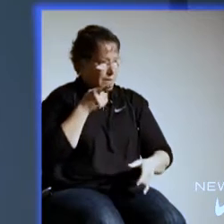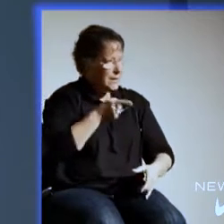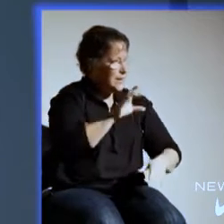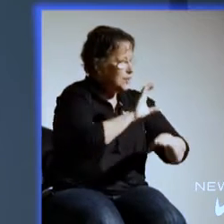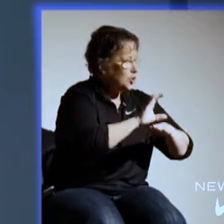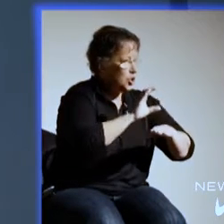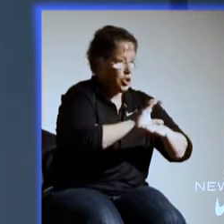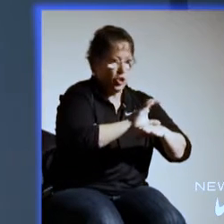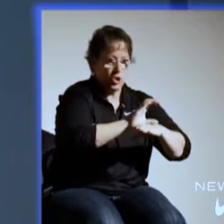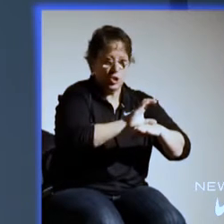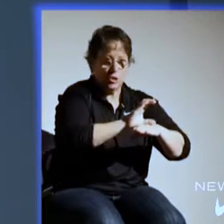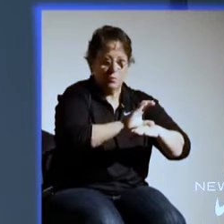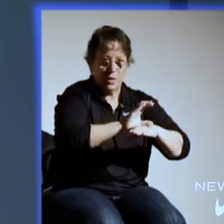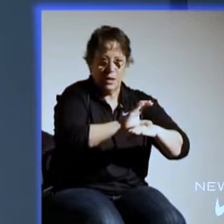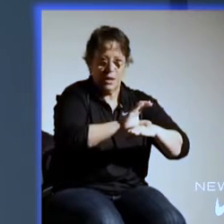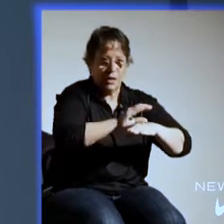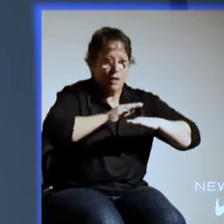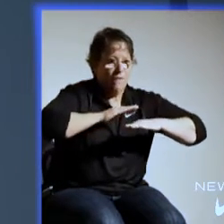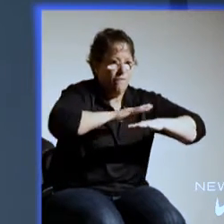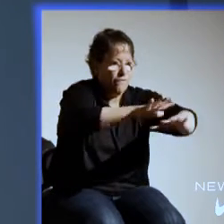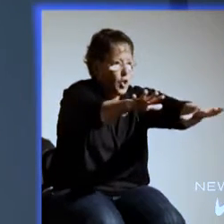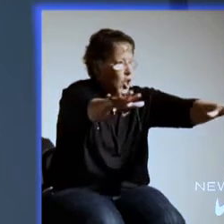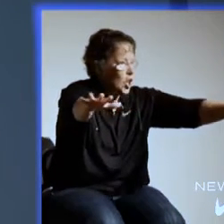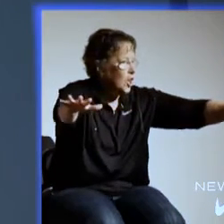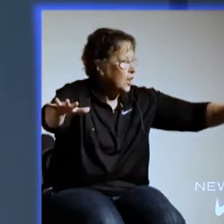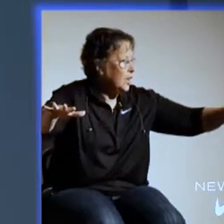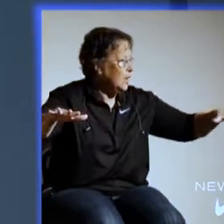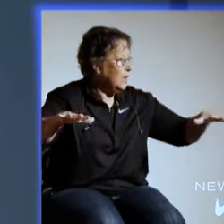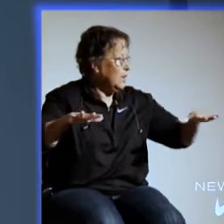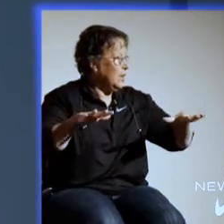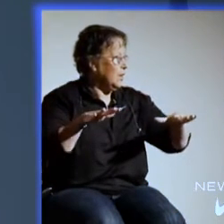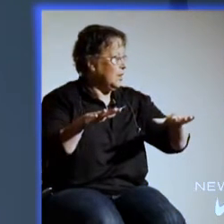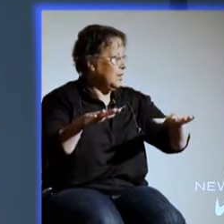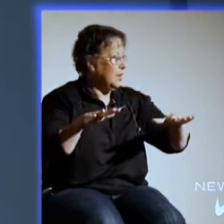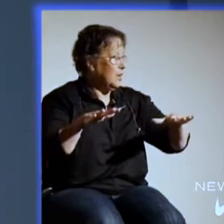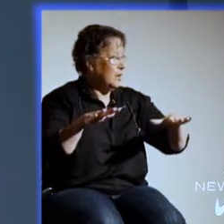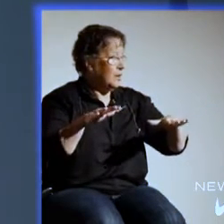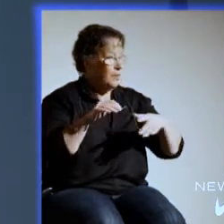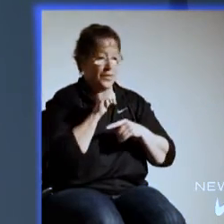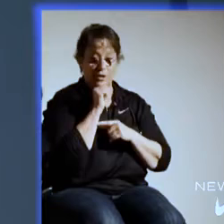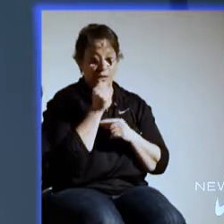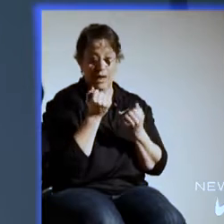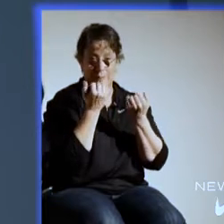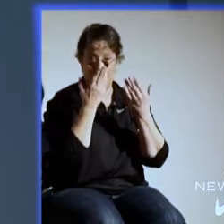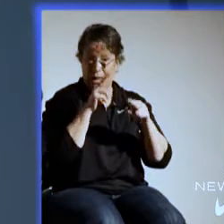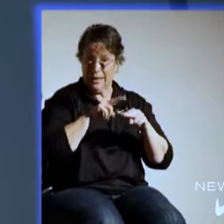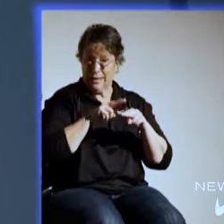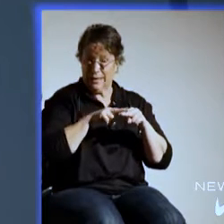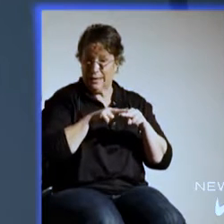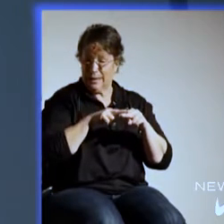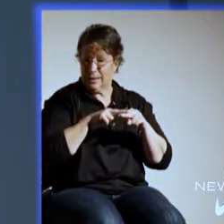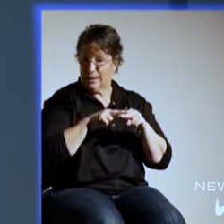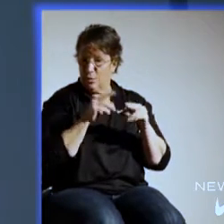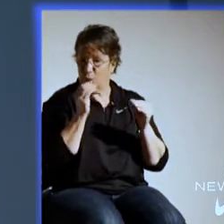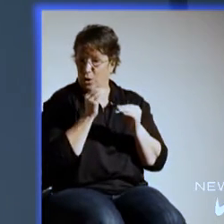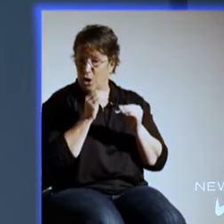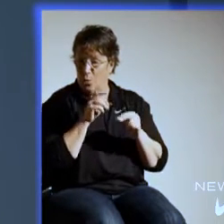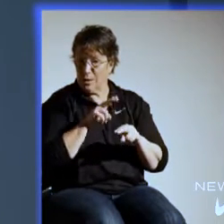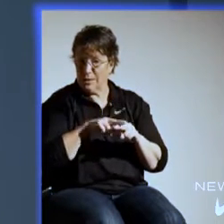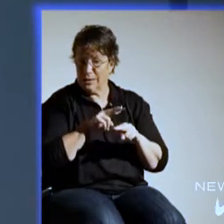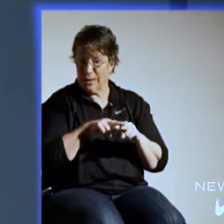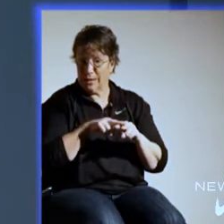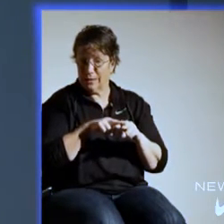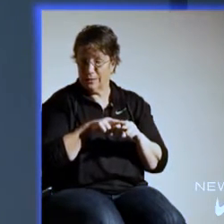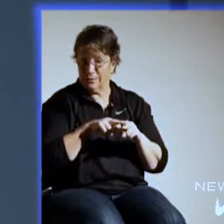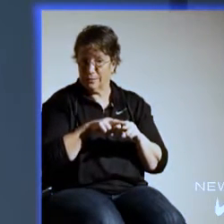Look around. There's not that many seats, and we're still in the tail end of COVID. What are we going to do as we continue to reach